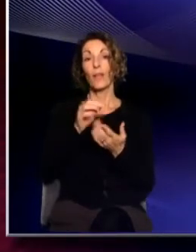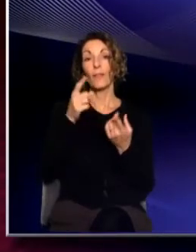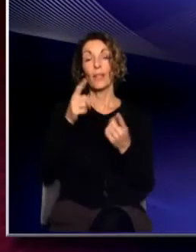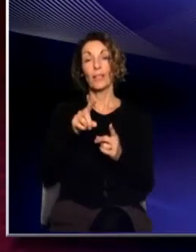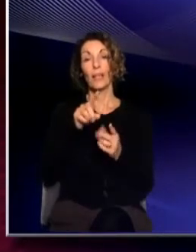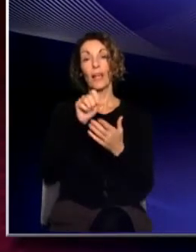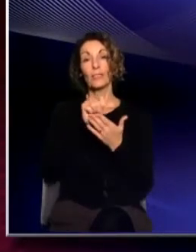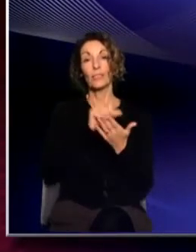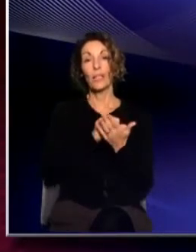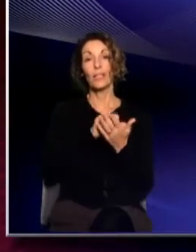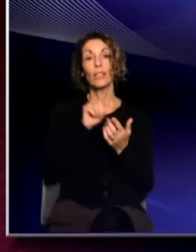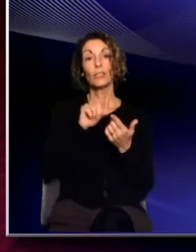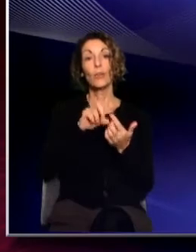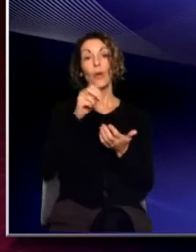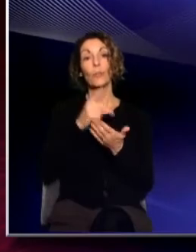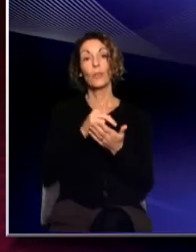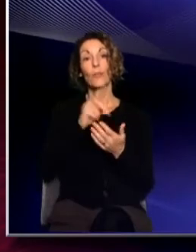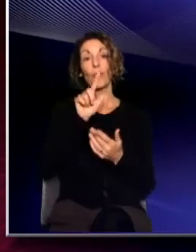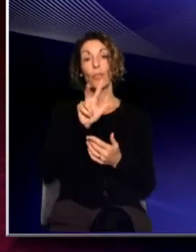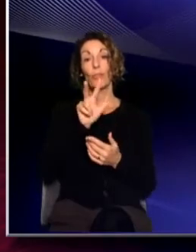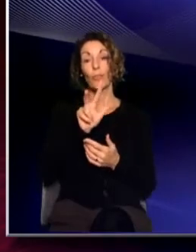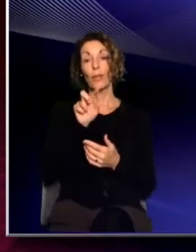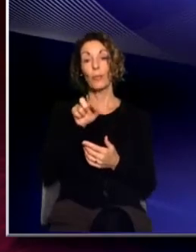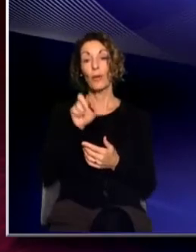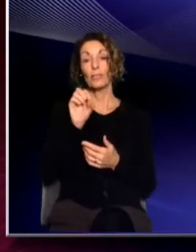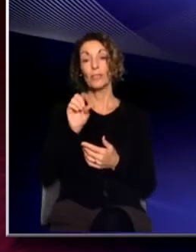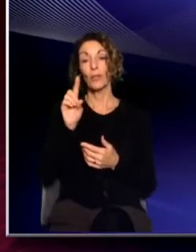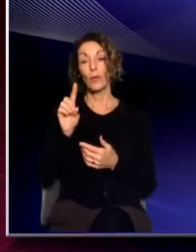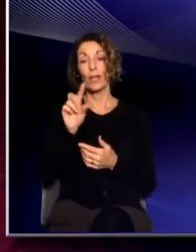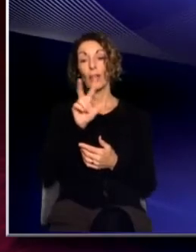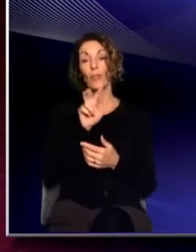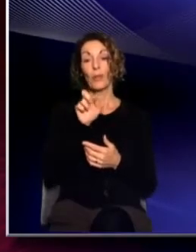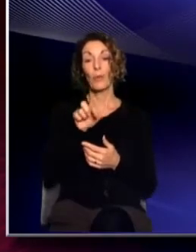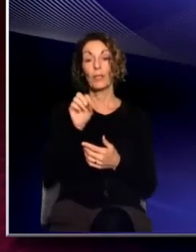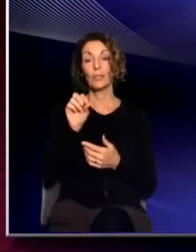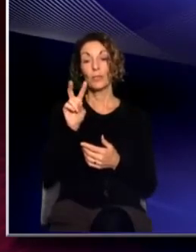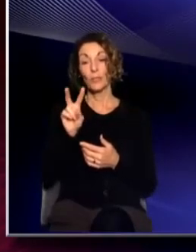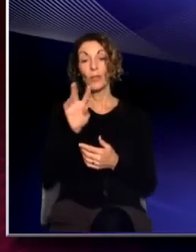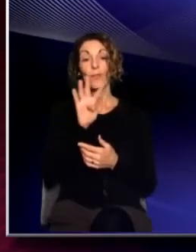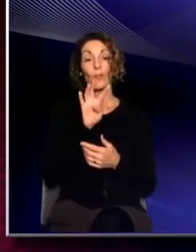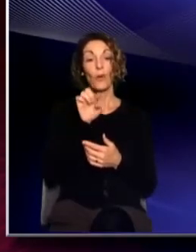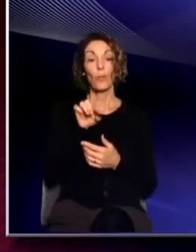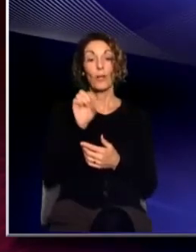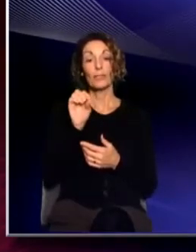include items 3.01, 3.02, 4.01, 5.01, 6.02,